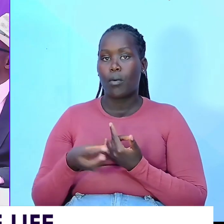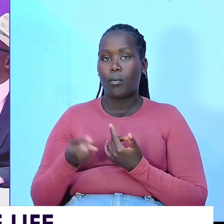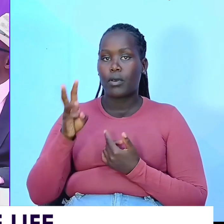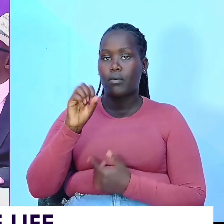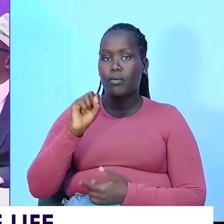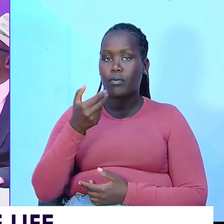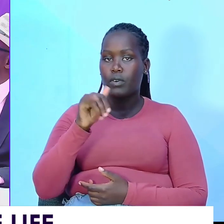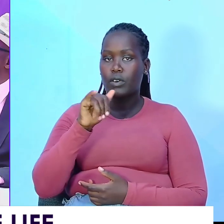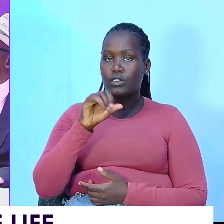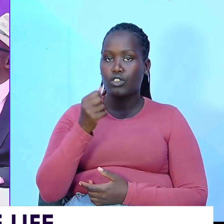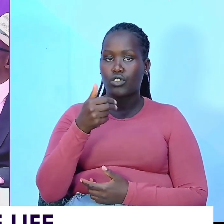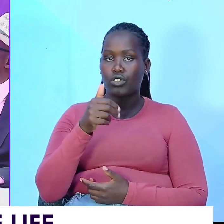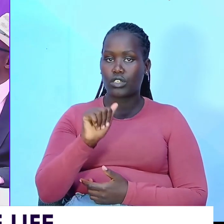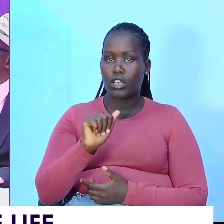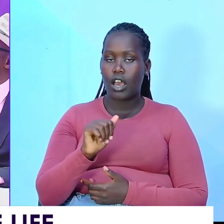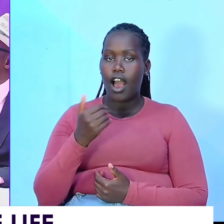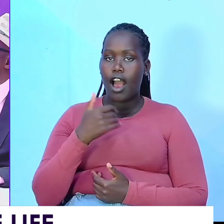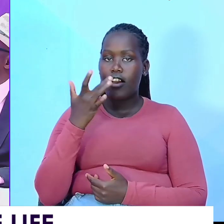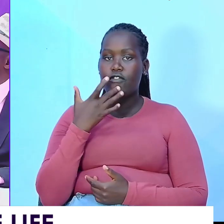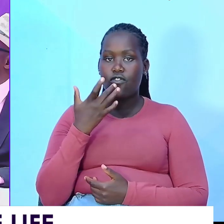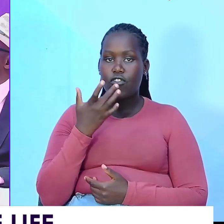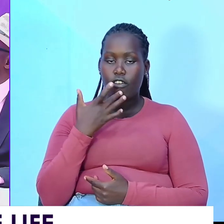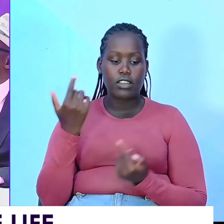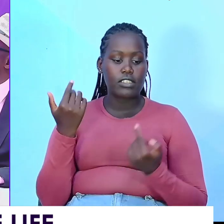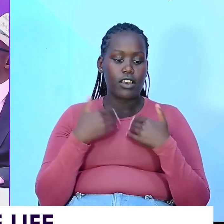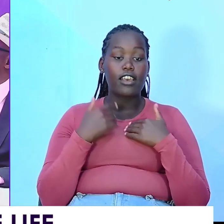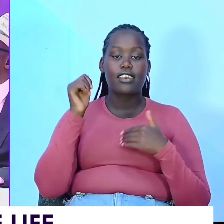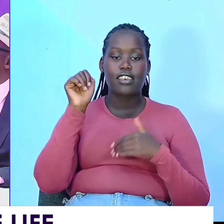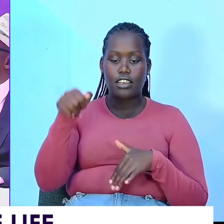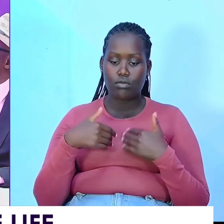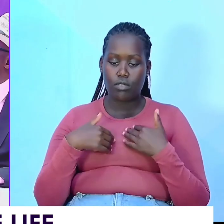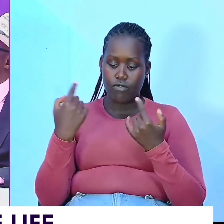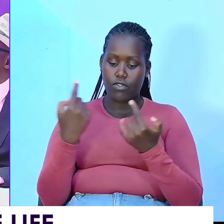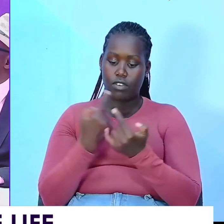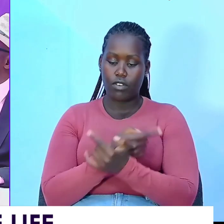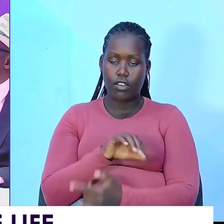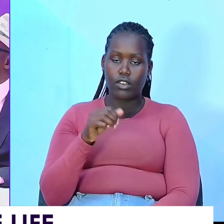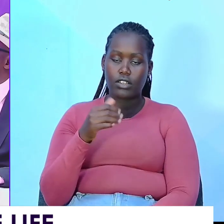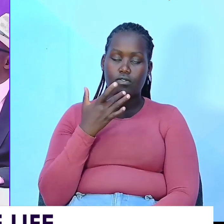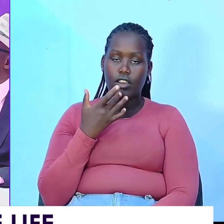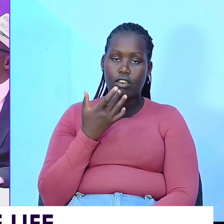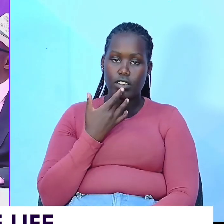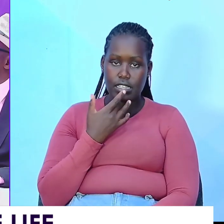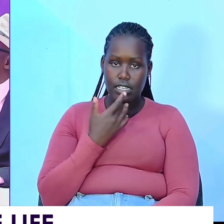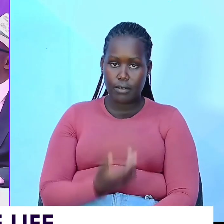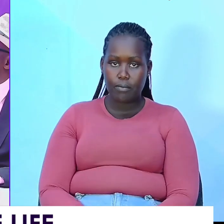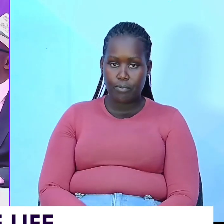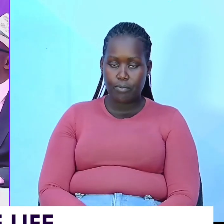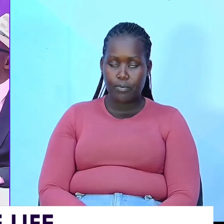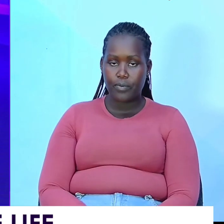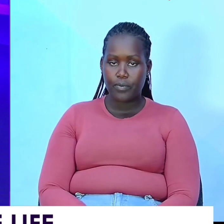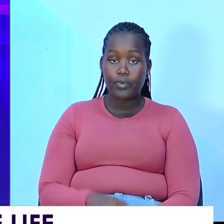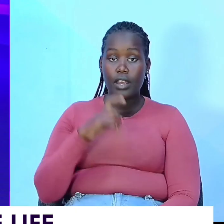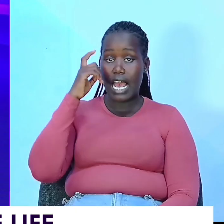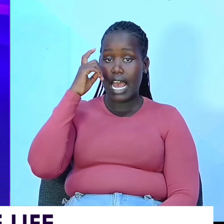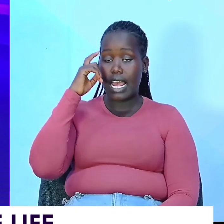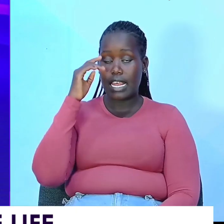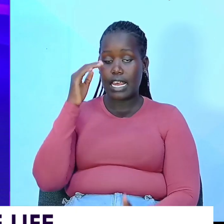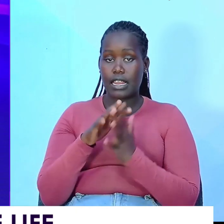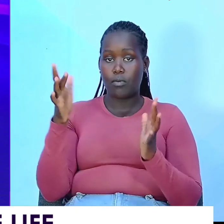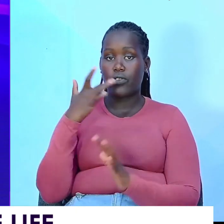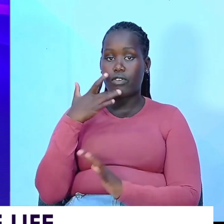shisha. It has different flavors. Right. So, and I think the more the flavors, the